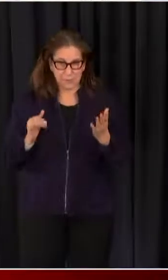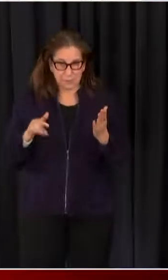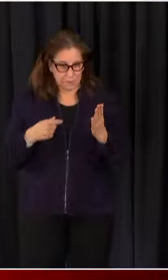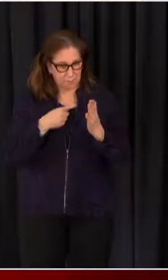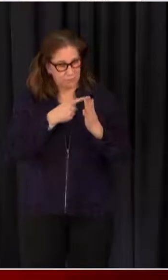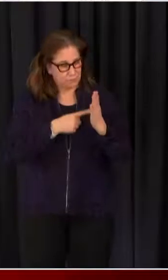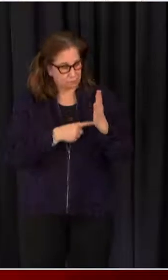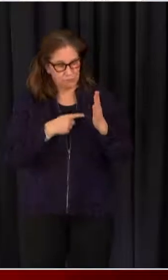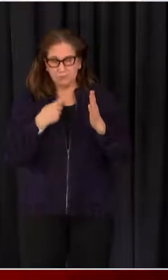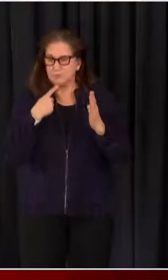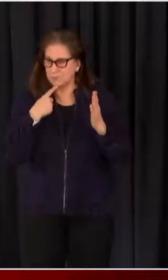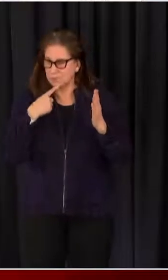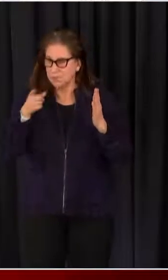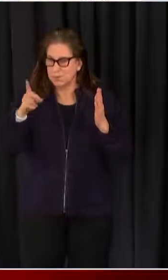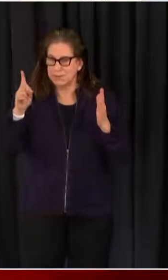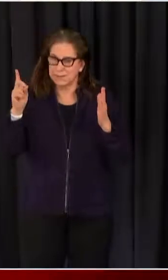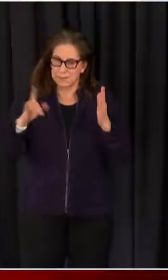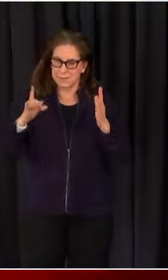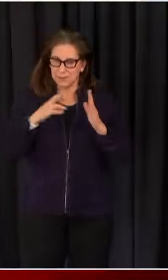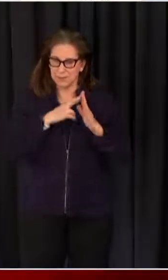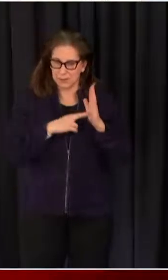you've registered, including a link